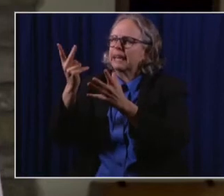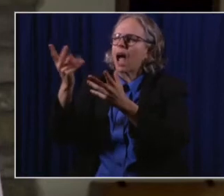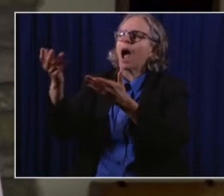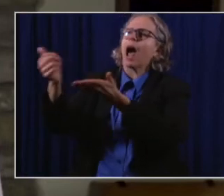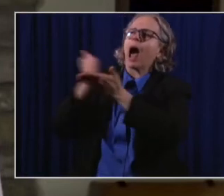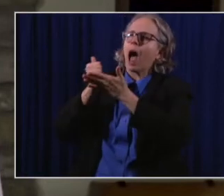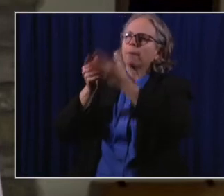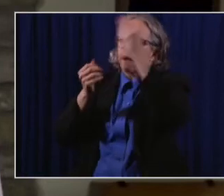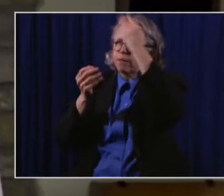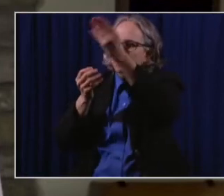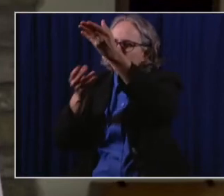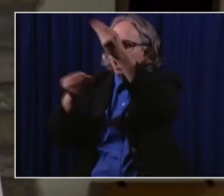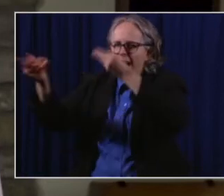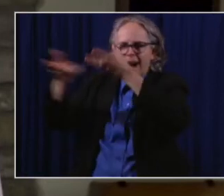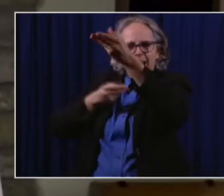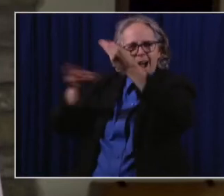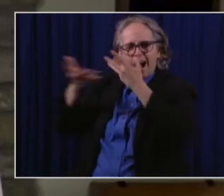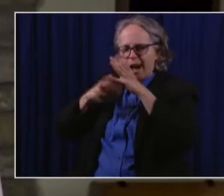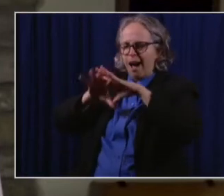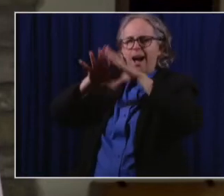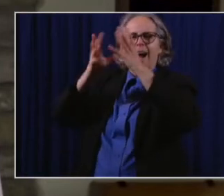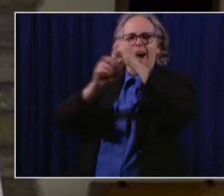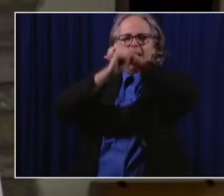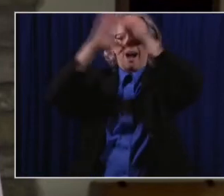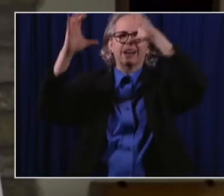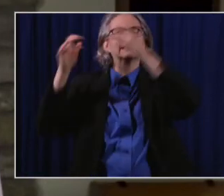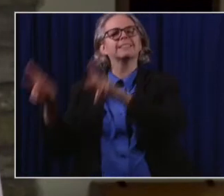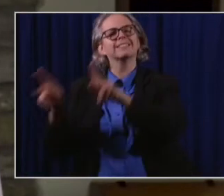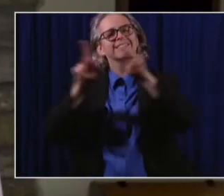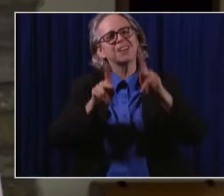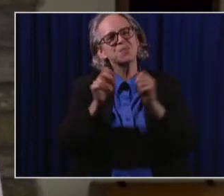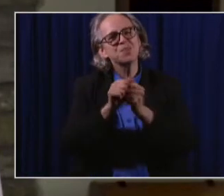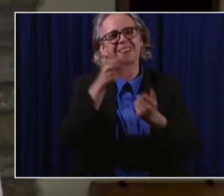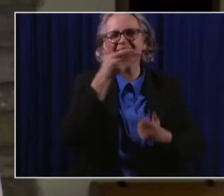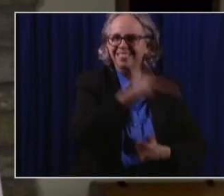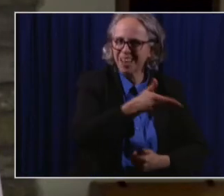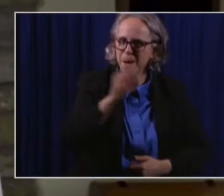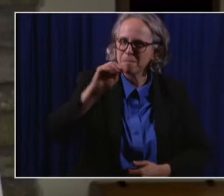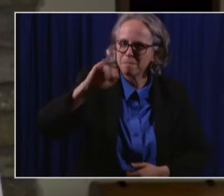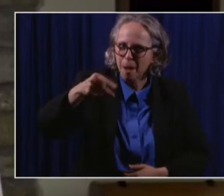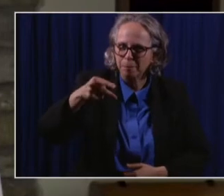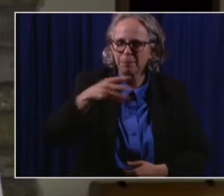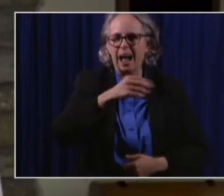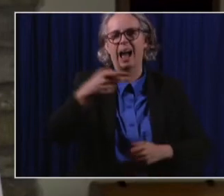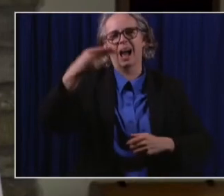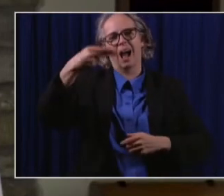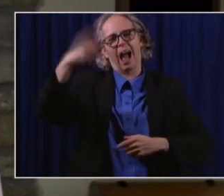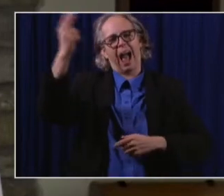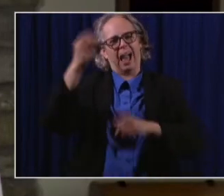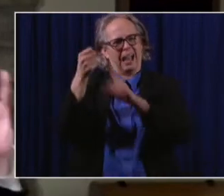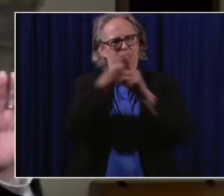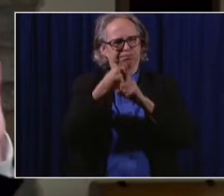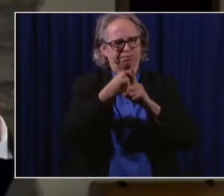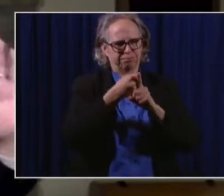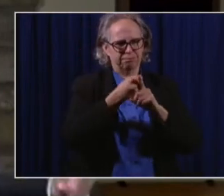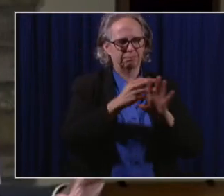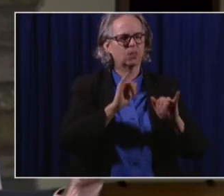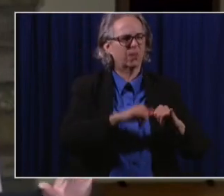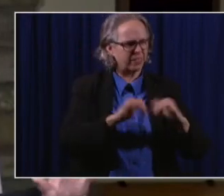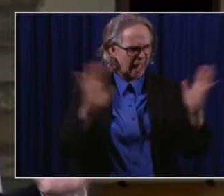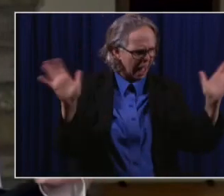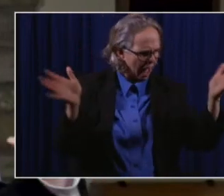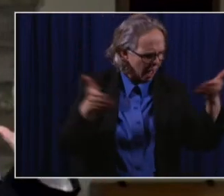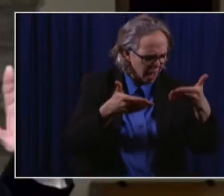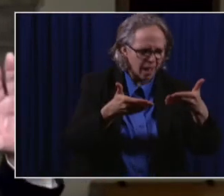is how many cases there are in a population. And you look at that for the last 2 weeks. So it's not historical, not something